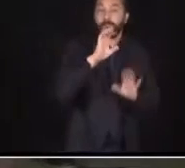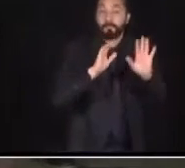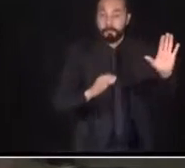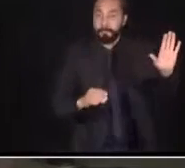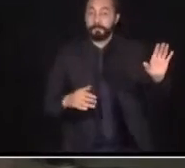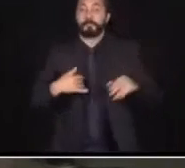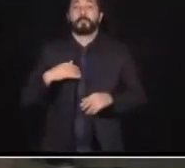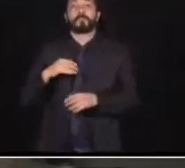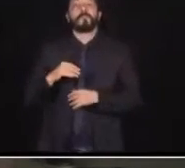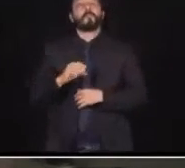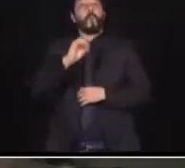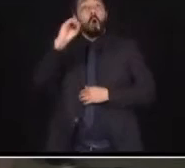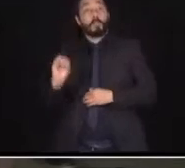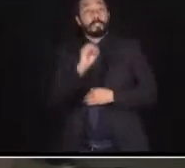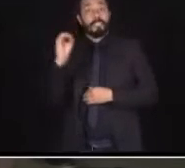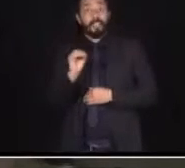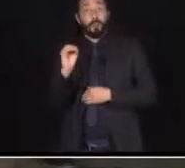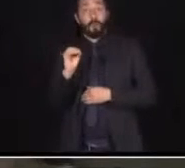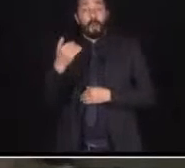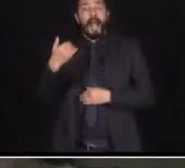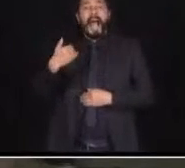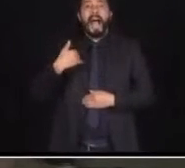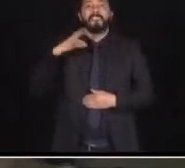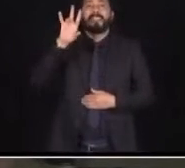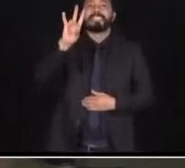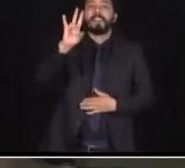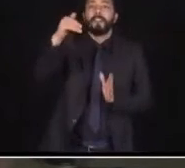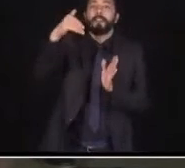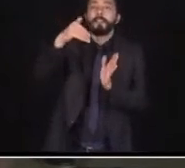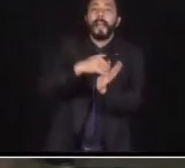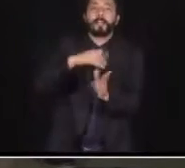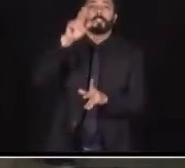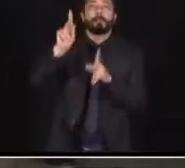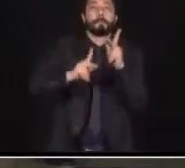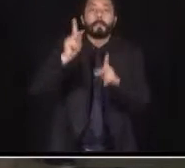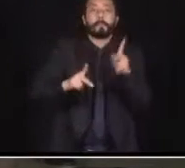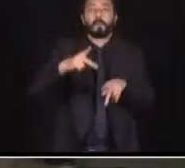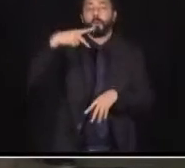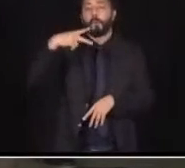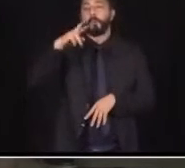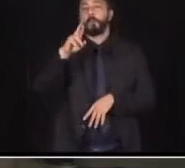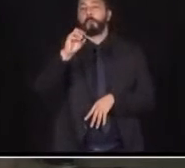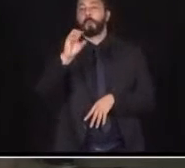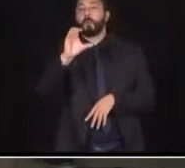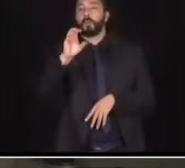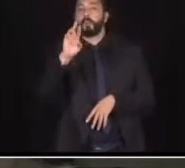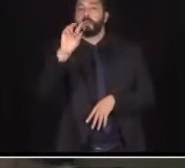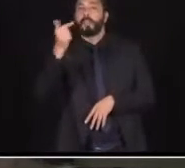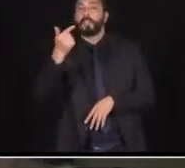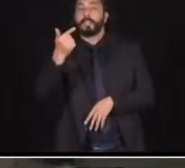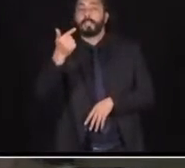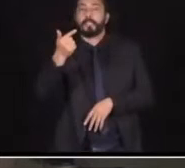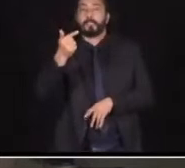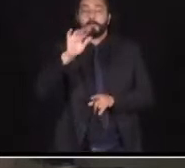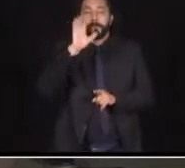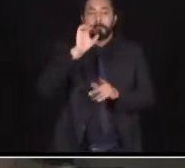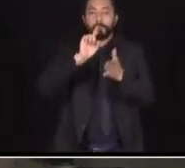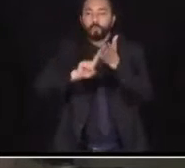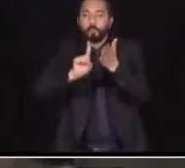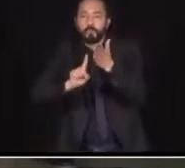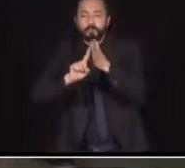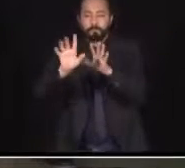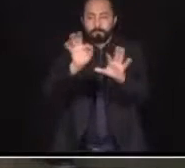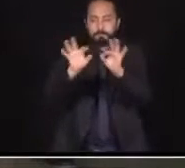have 7,000 people procuring. That's staggering. We're going to make sure that we